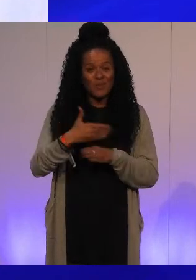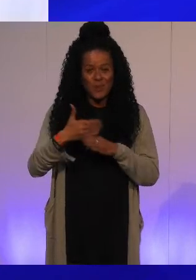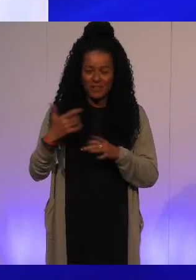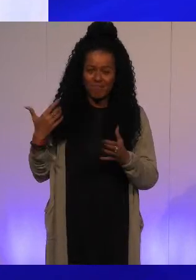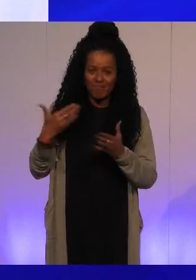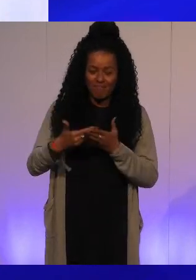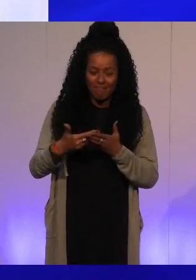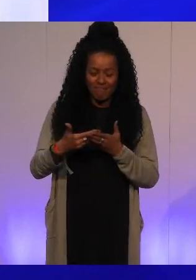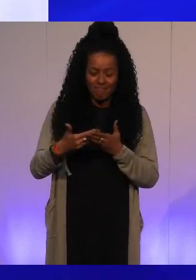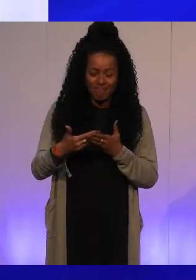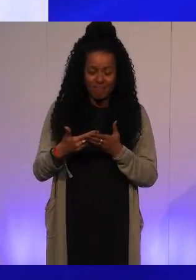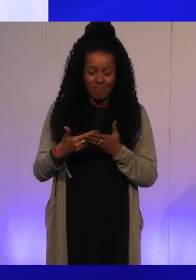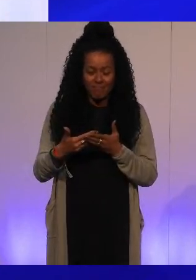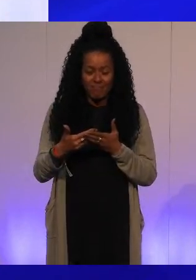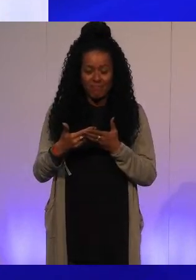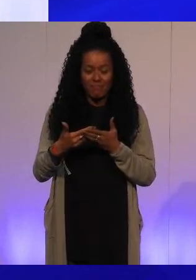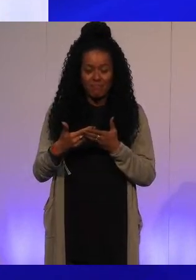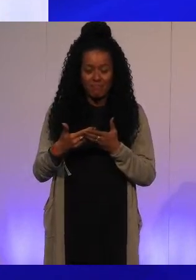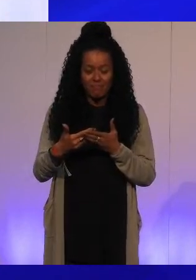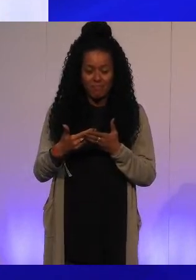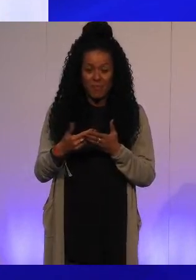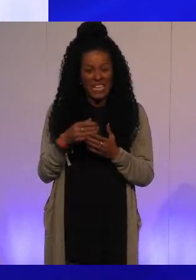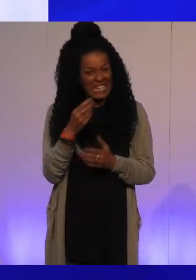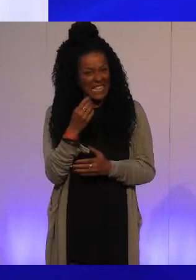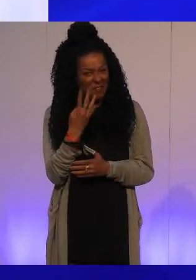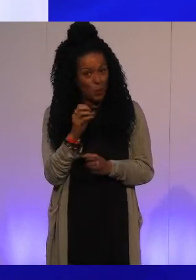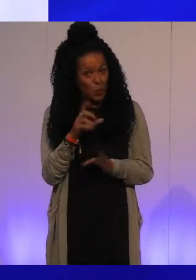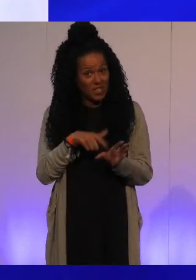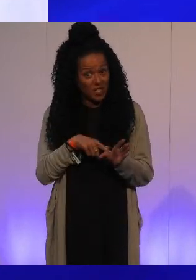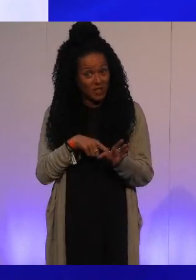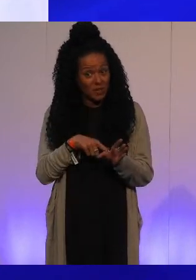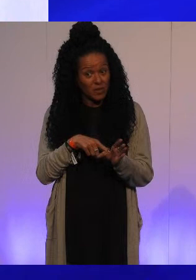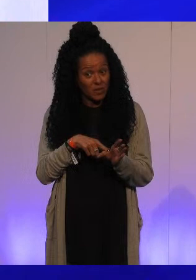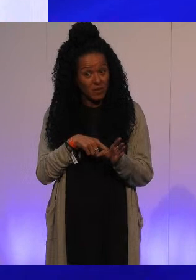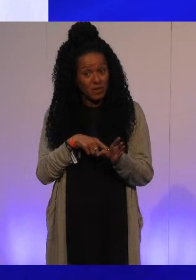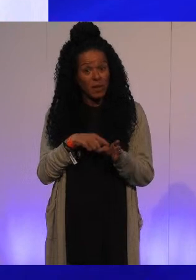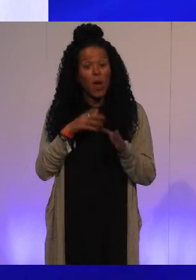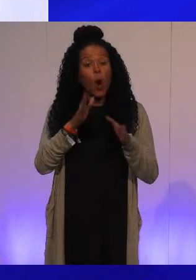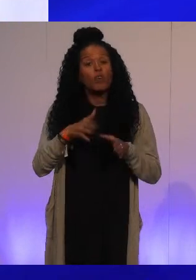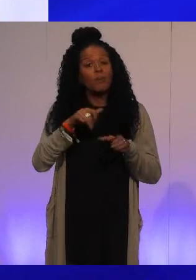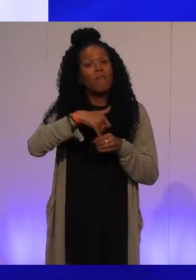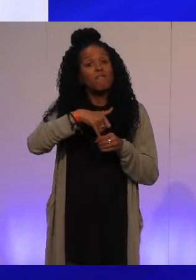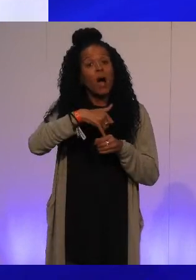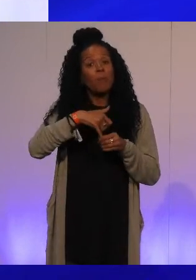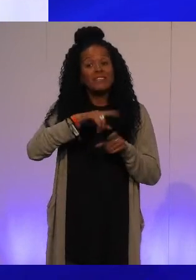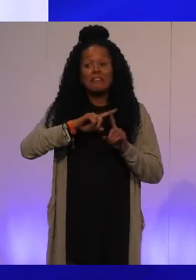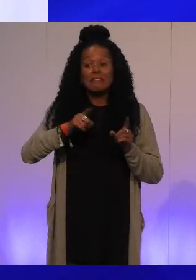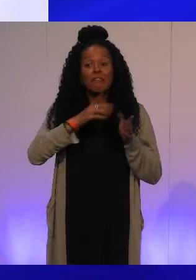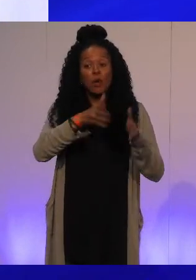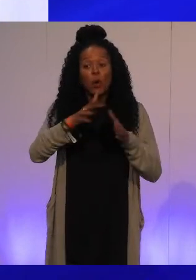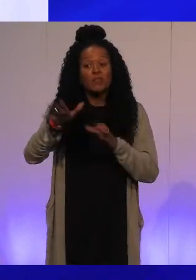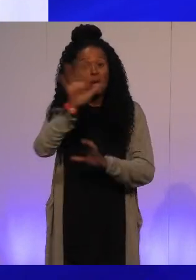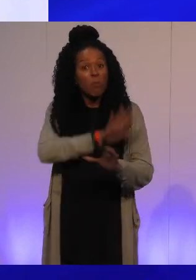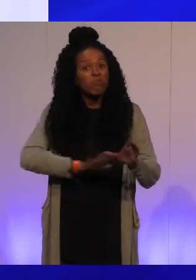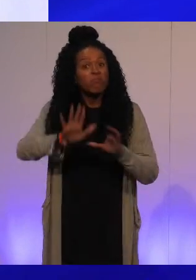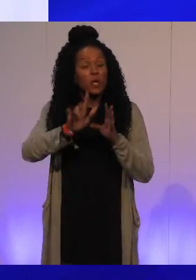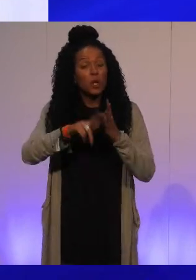I worked for almost 40 years as a hospital pharmacist in various hospitals around the